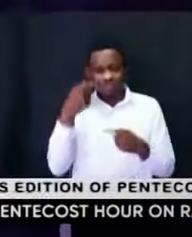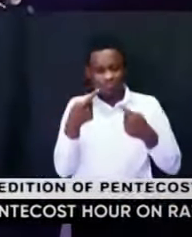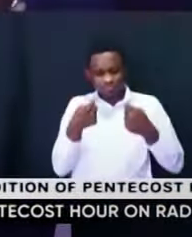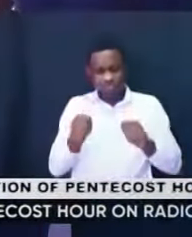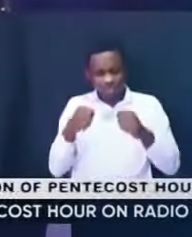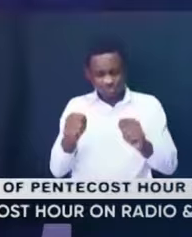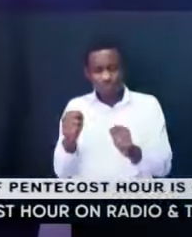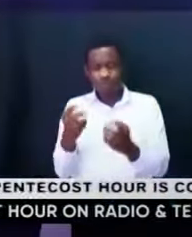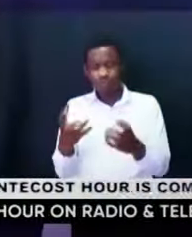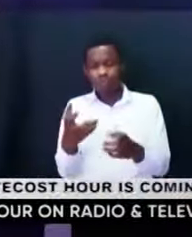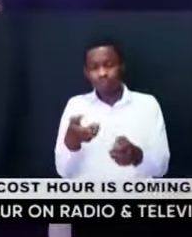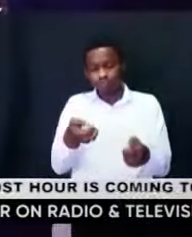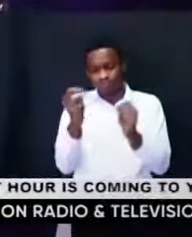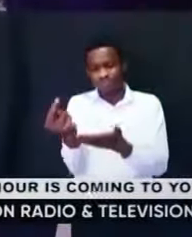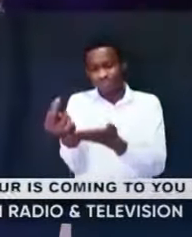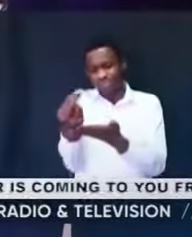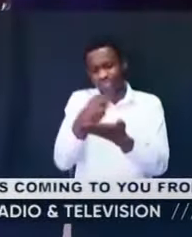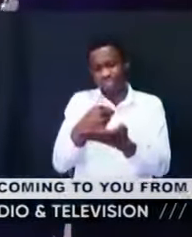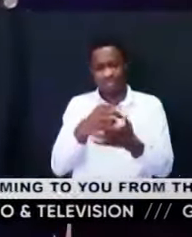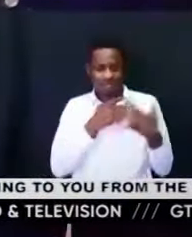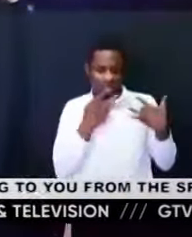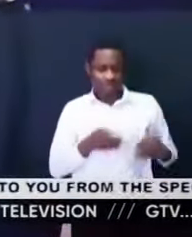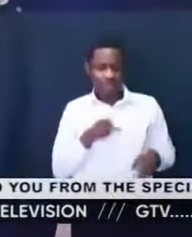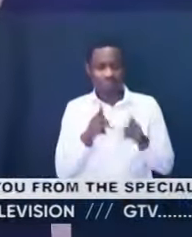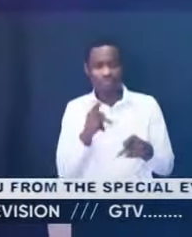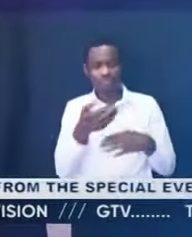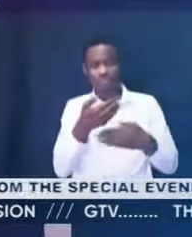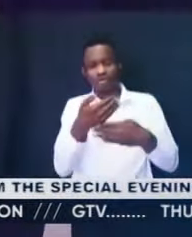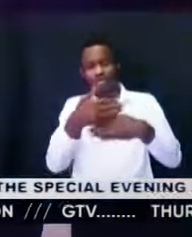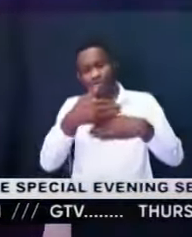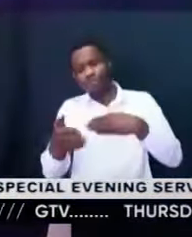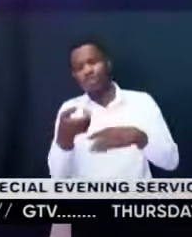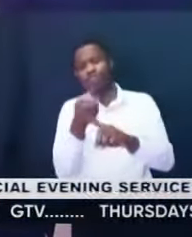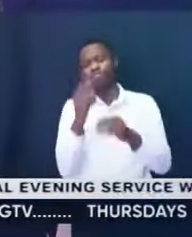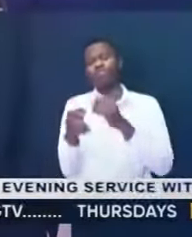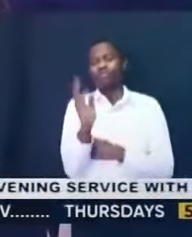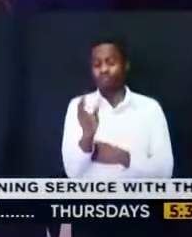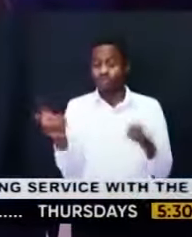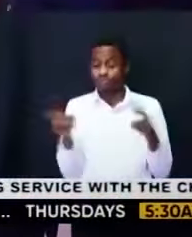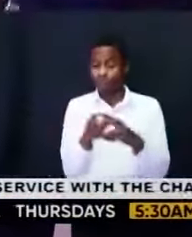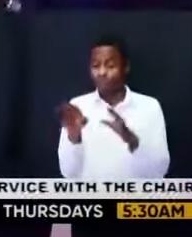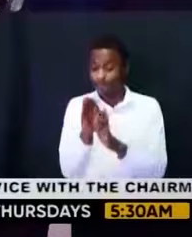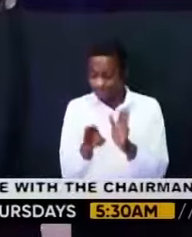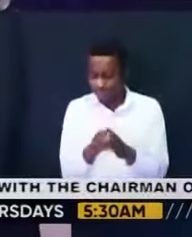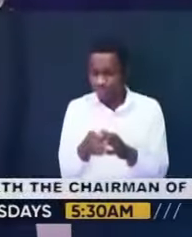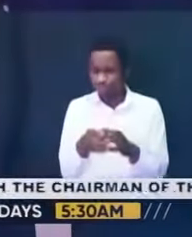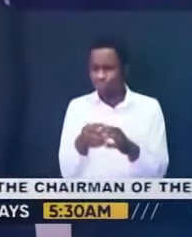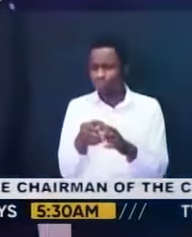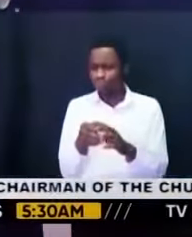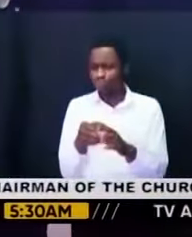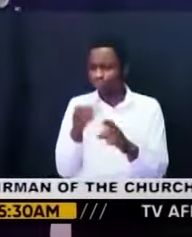him now scripture therefore cautions us to be alert and to be